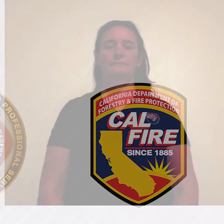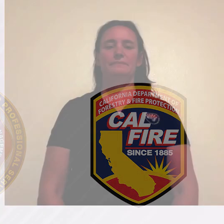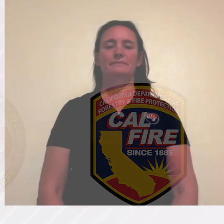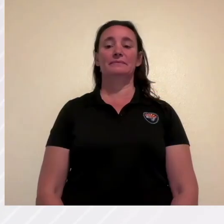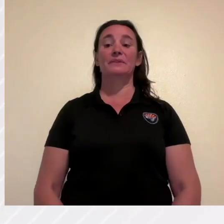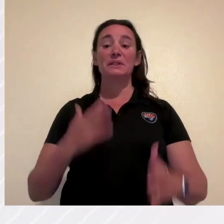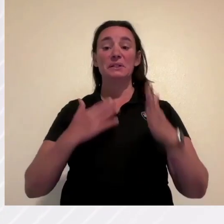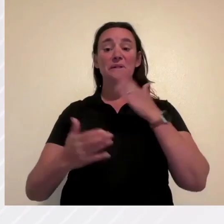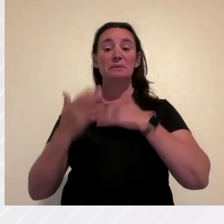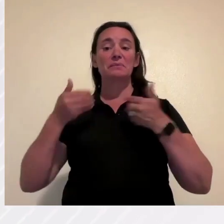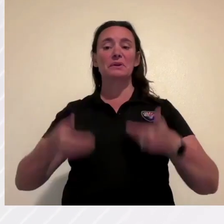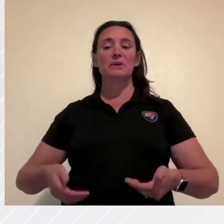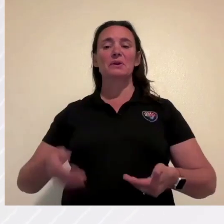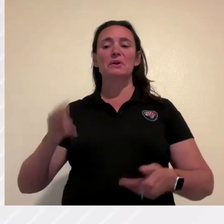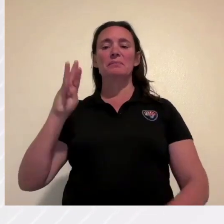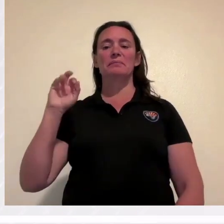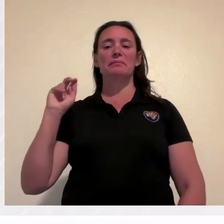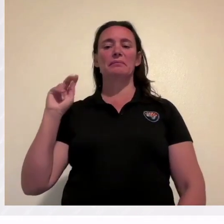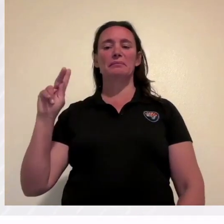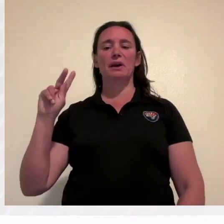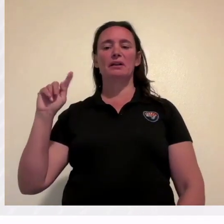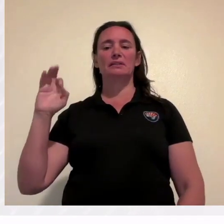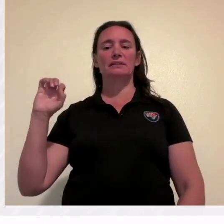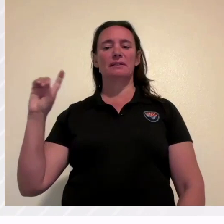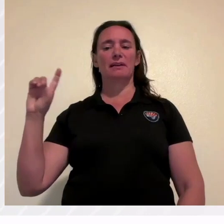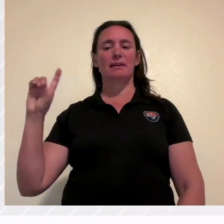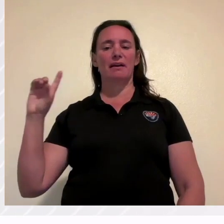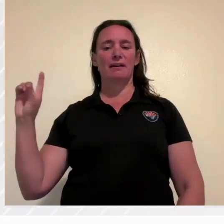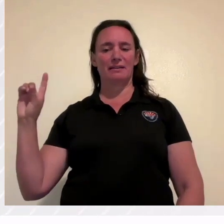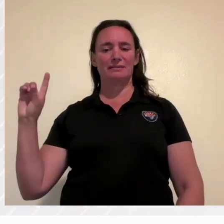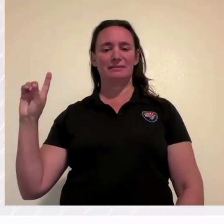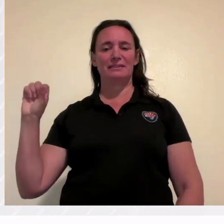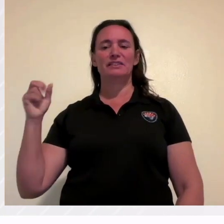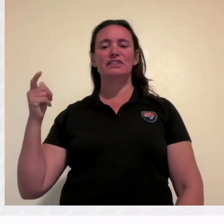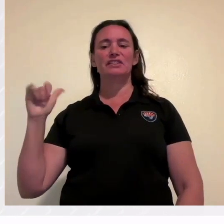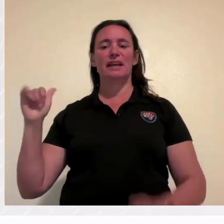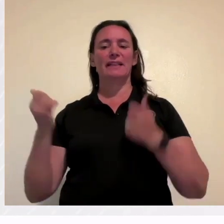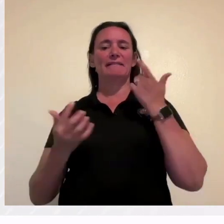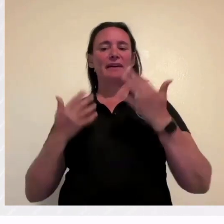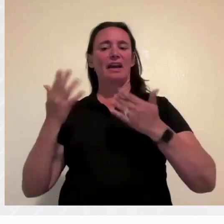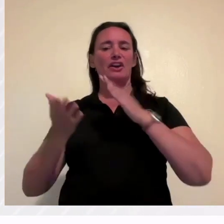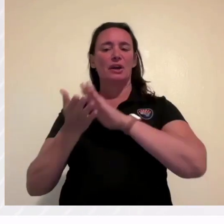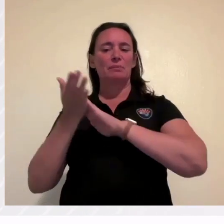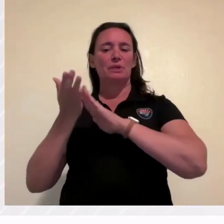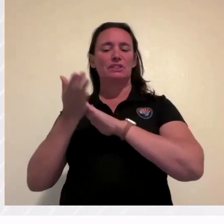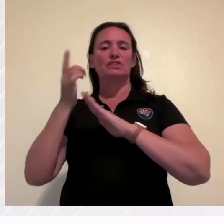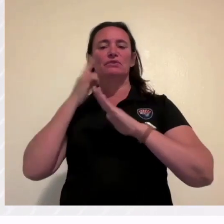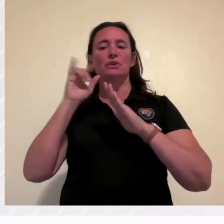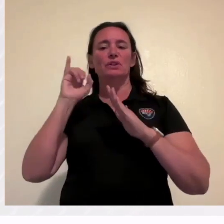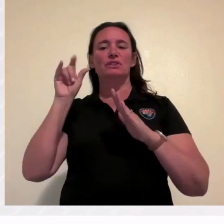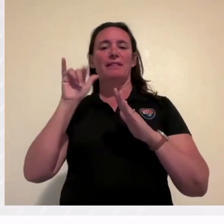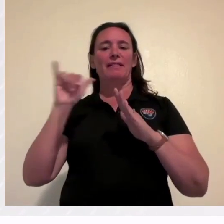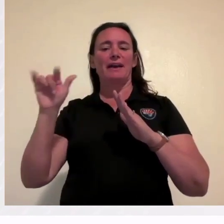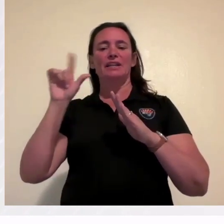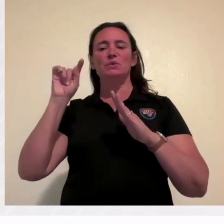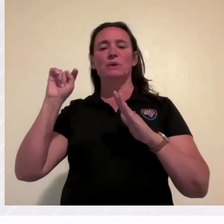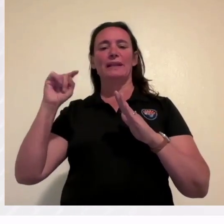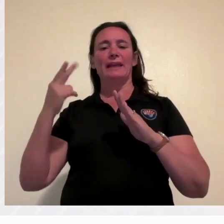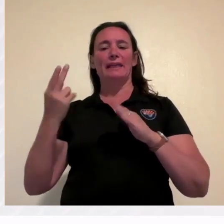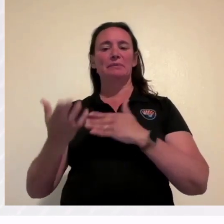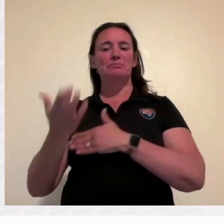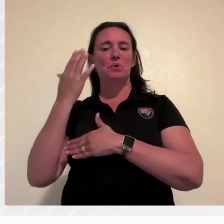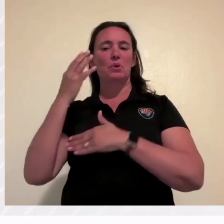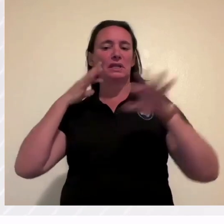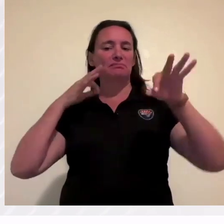Good morning, Mark Todd, Shelly Operations. I'm here for your July 20th morning update. I'm going to walk you guys